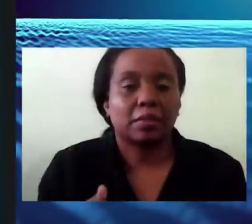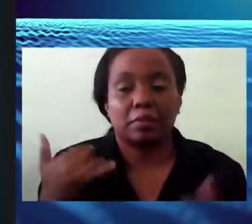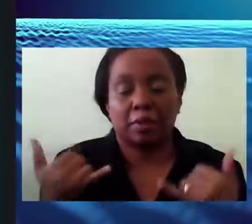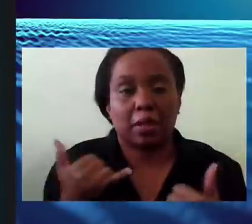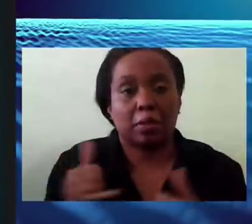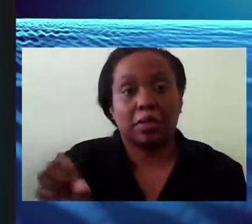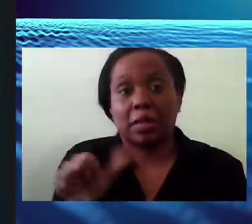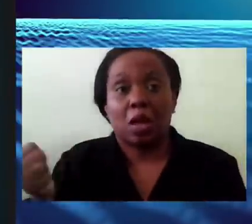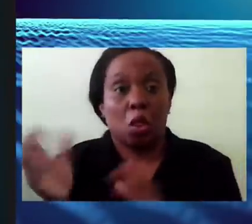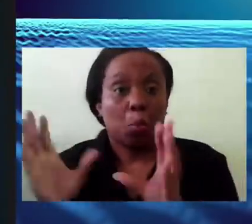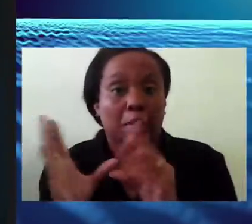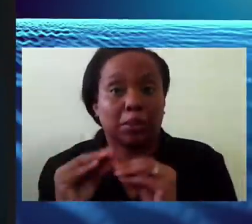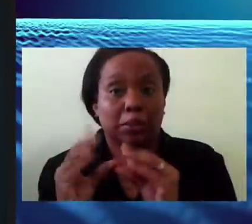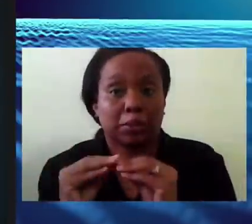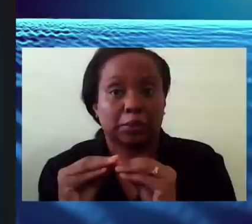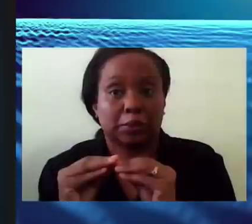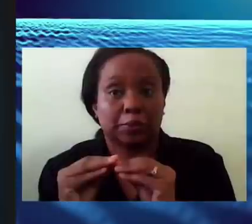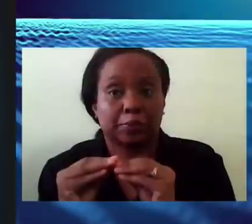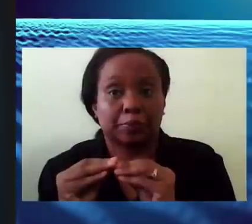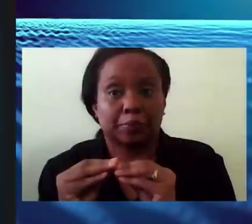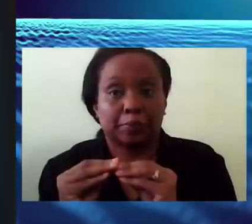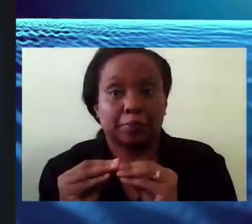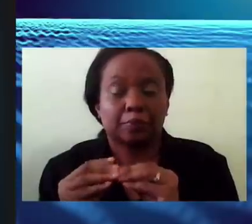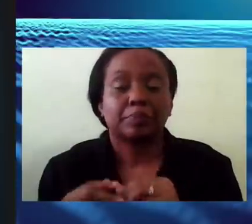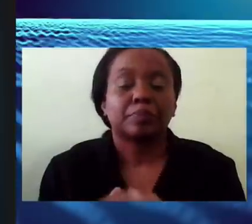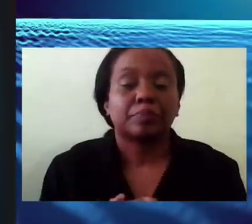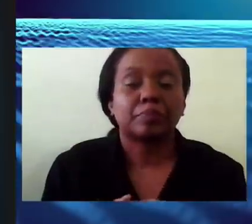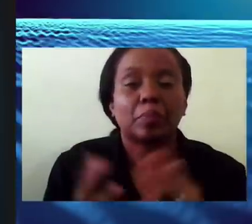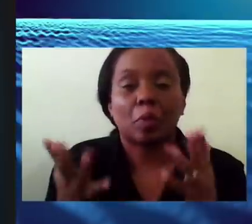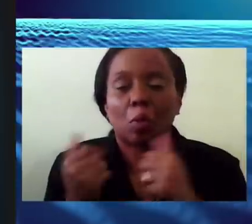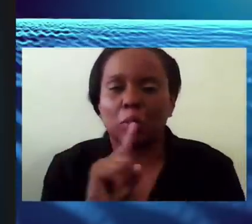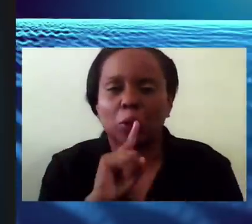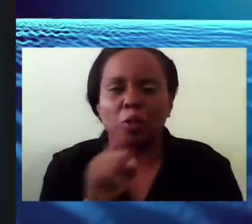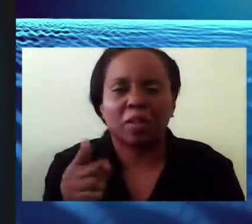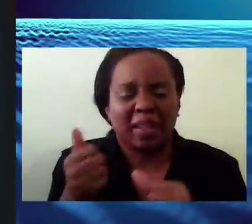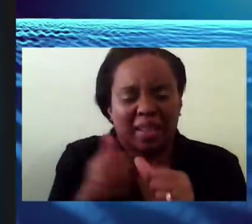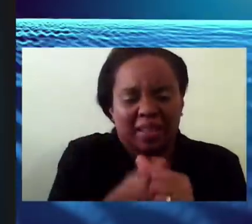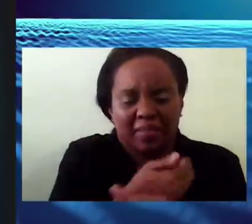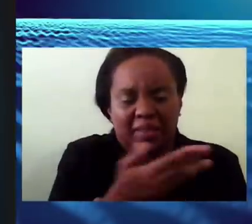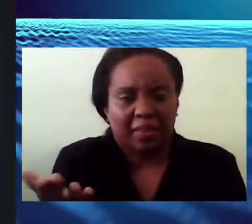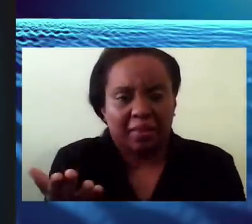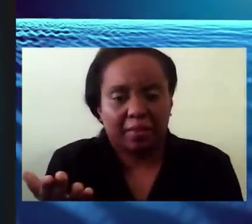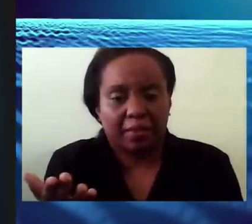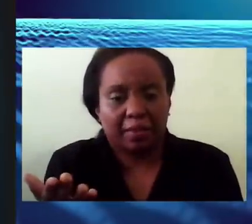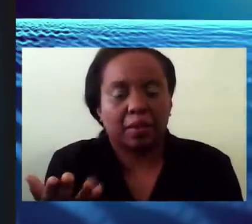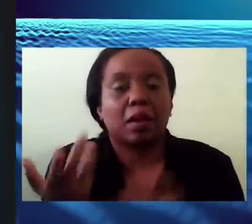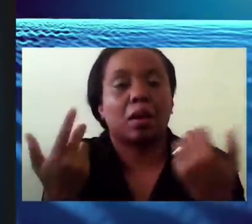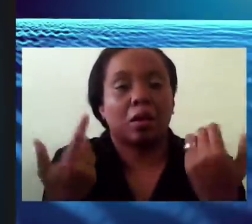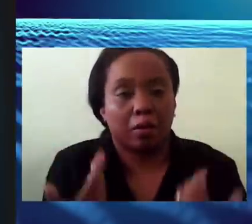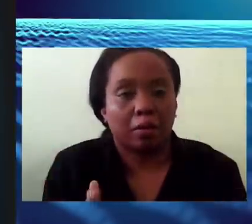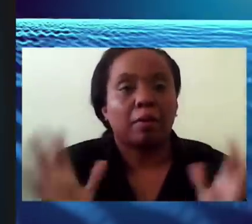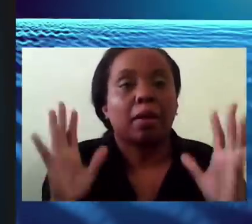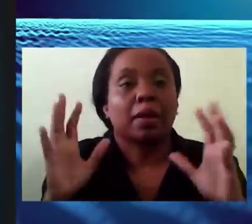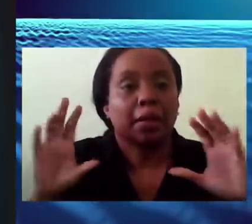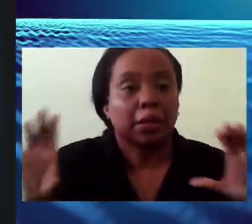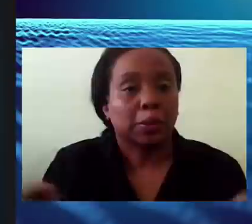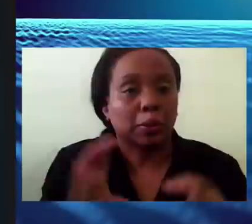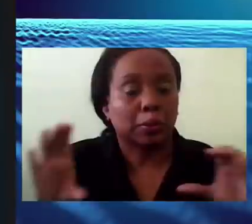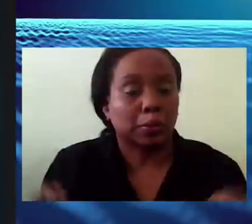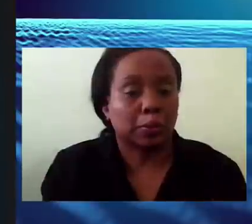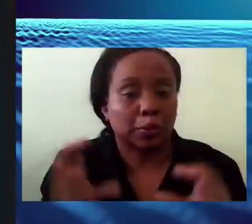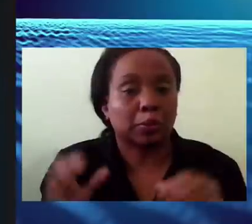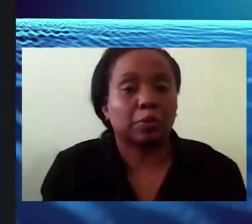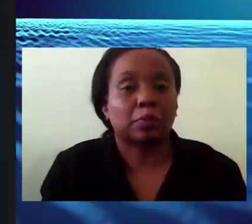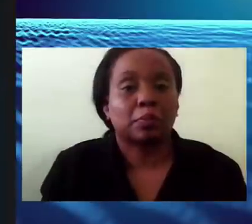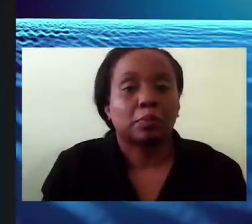moment, checking off the boxes to make sure that all that was supposed to have been done has been done, because an airport is